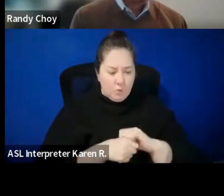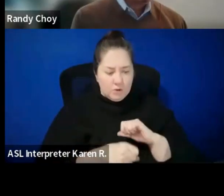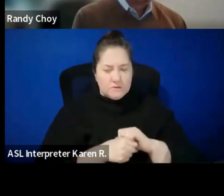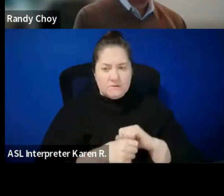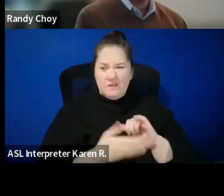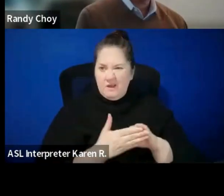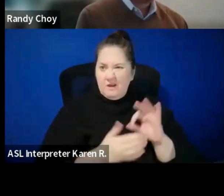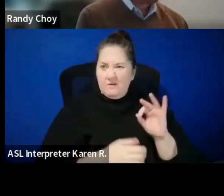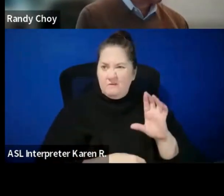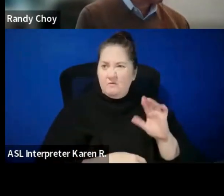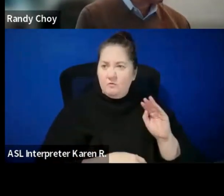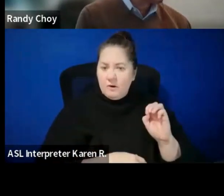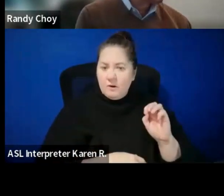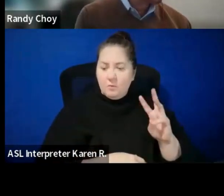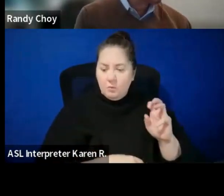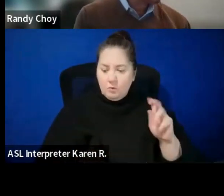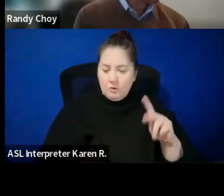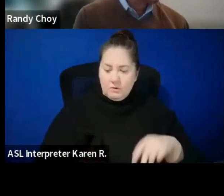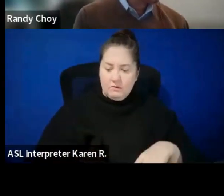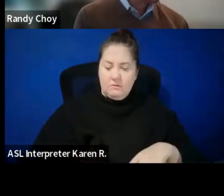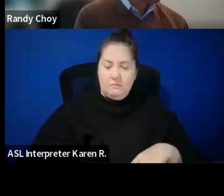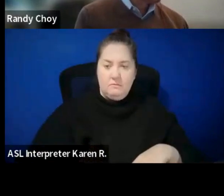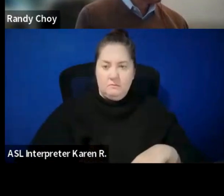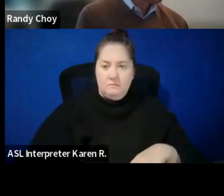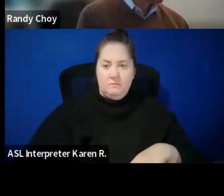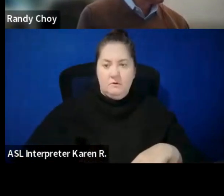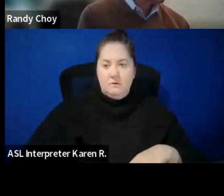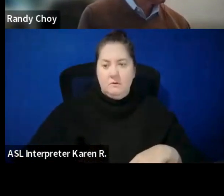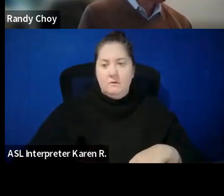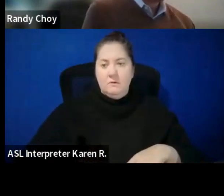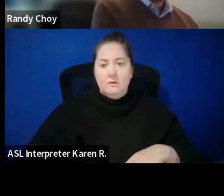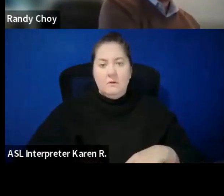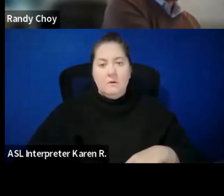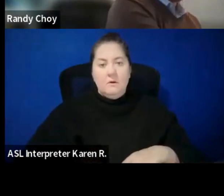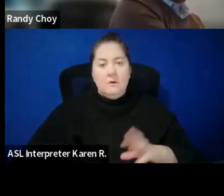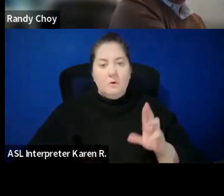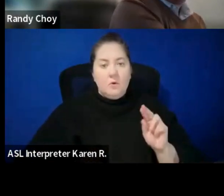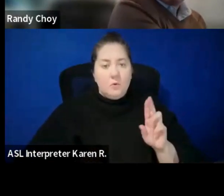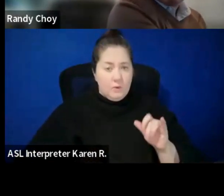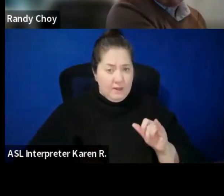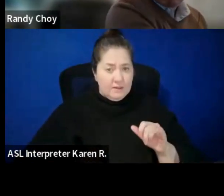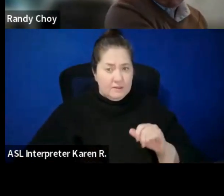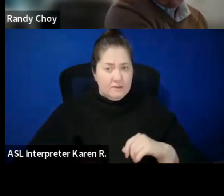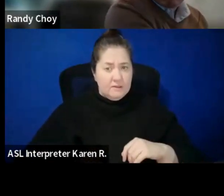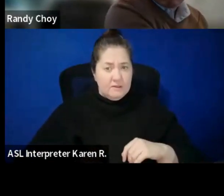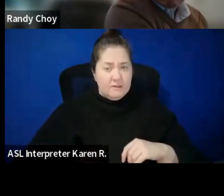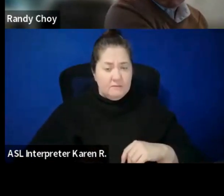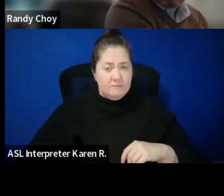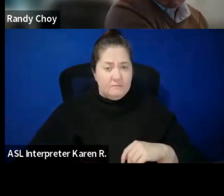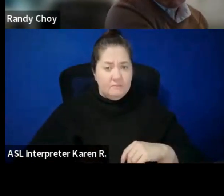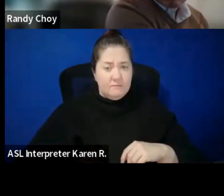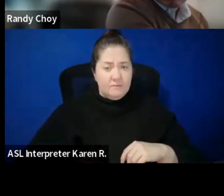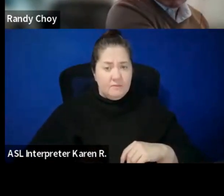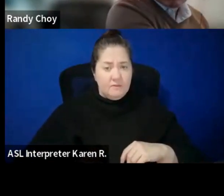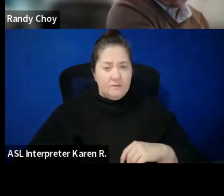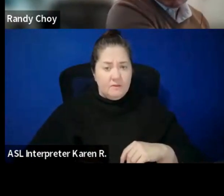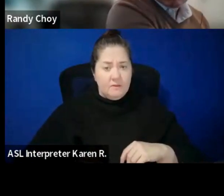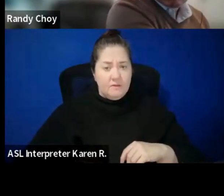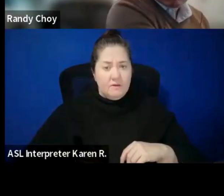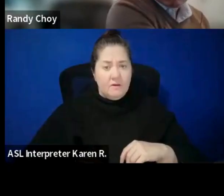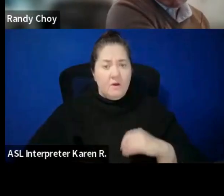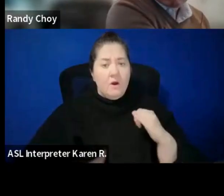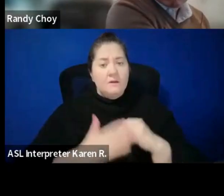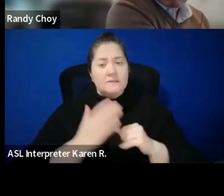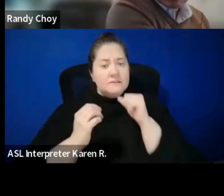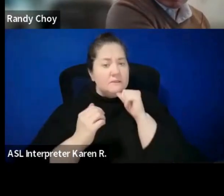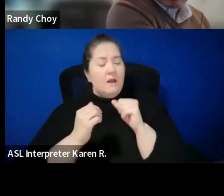that framework? Yeah. Randy, do you mind addressing, the arts is not explicitly one